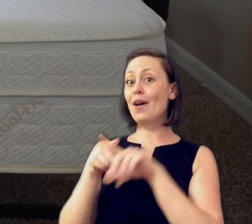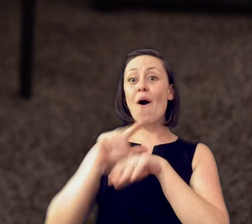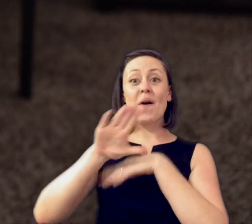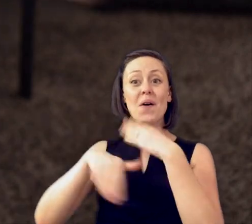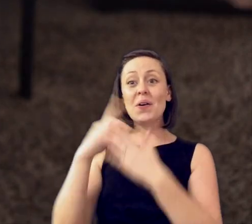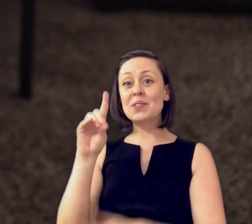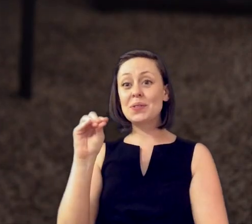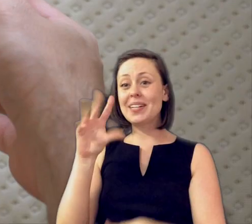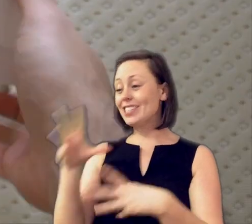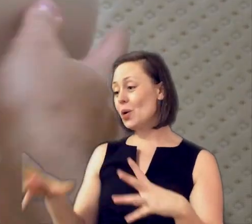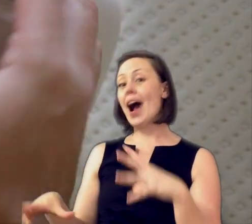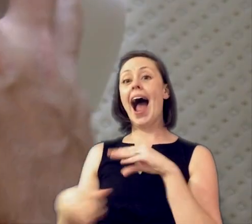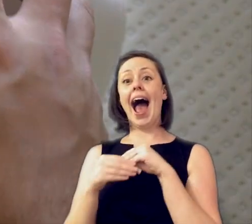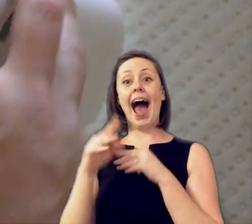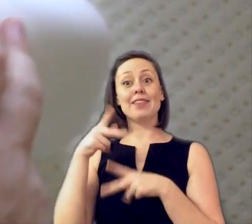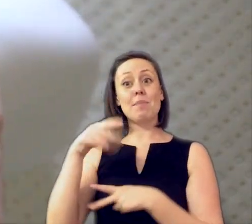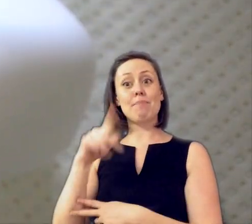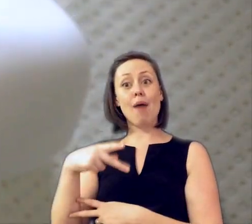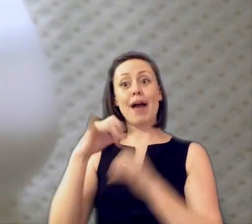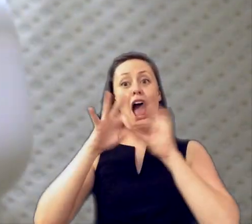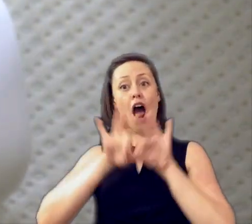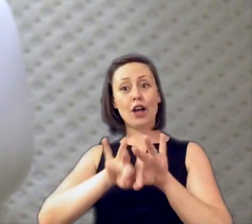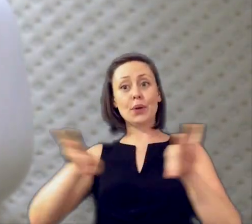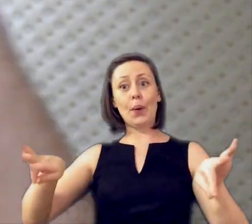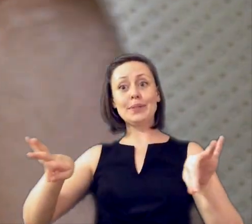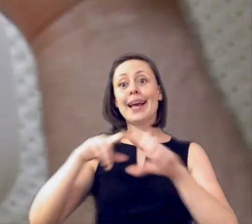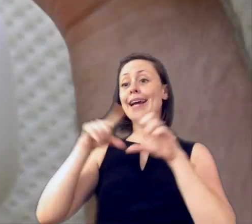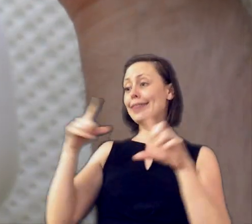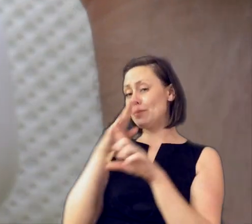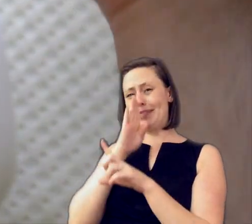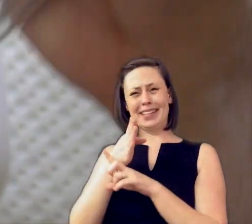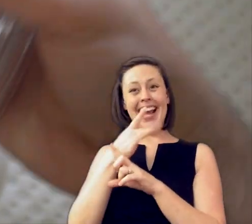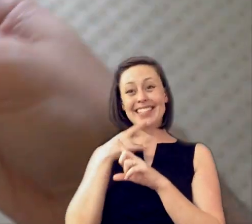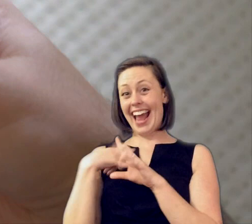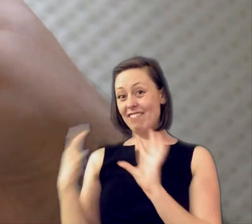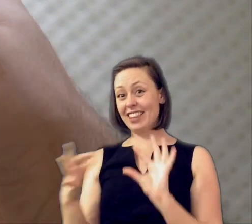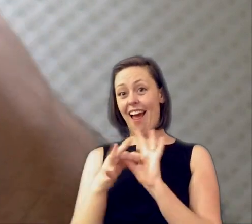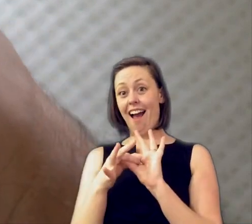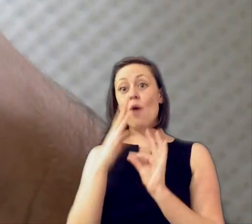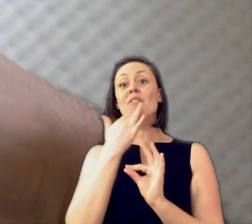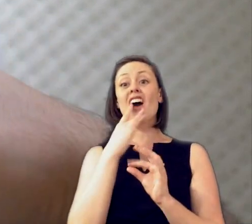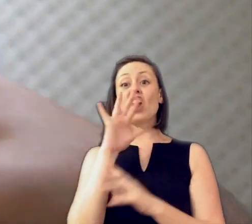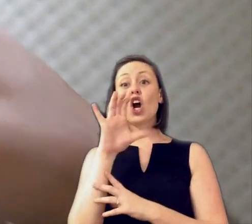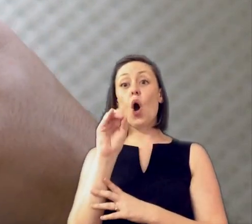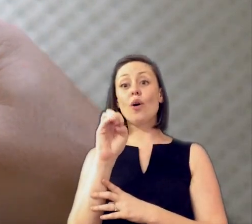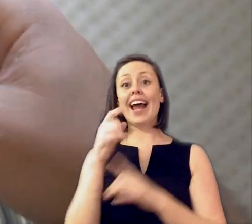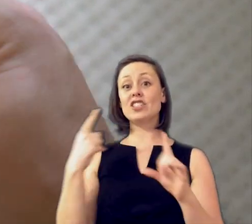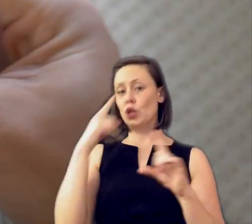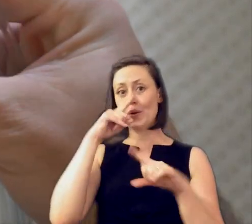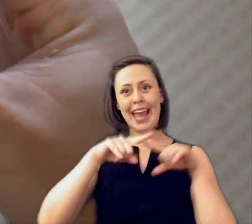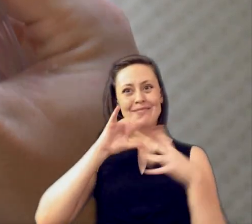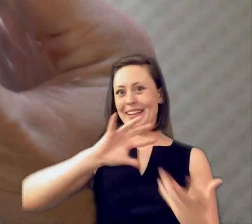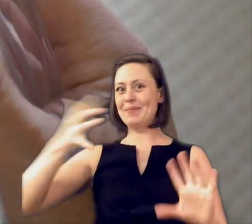need to do is add the pump and the hoses. The hoses are pretty straightforward as well, as they come with color-coded ends, so you